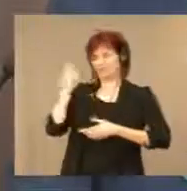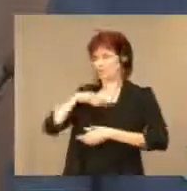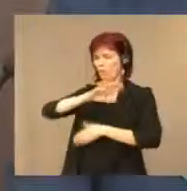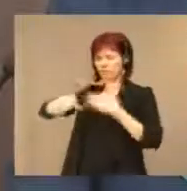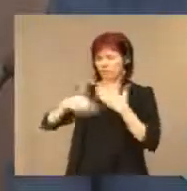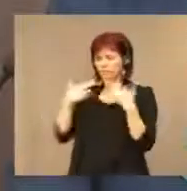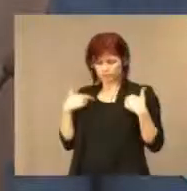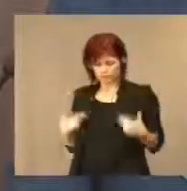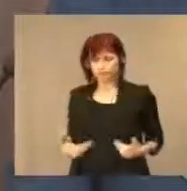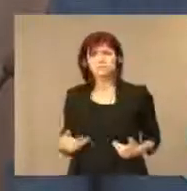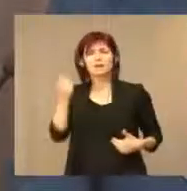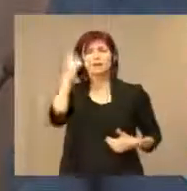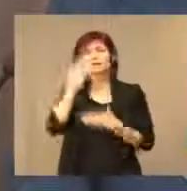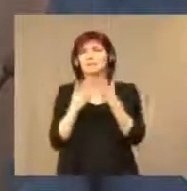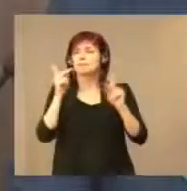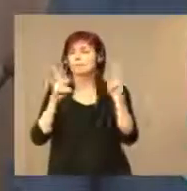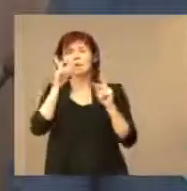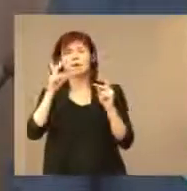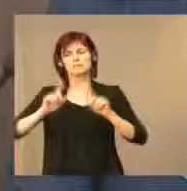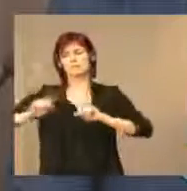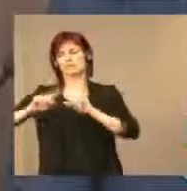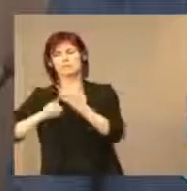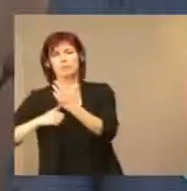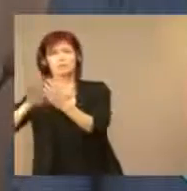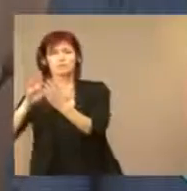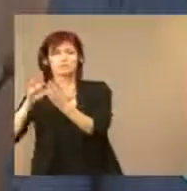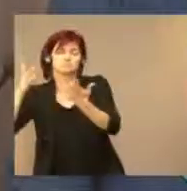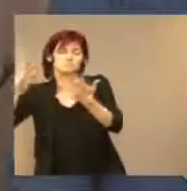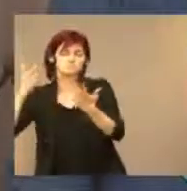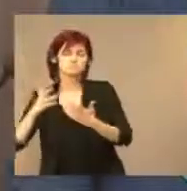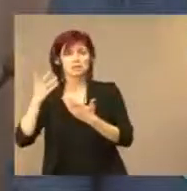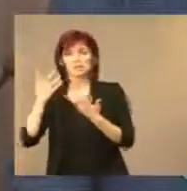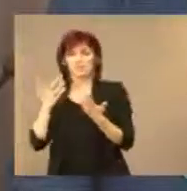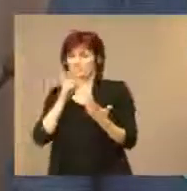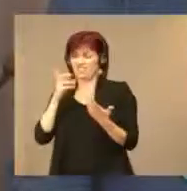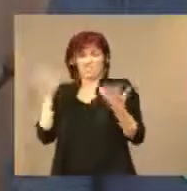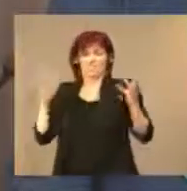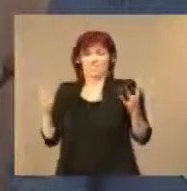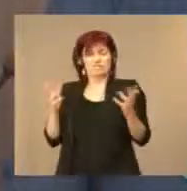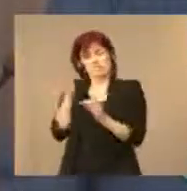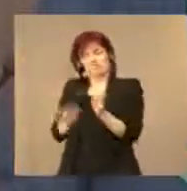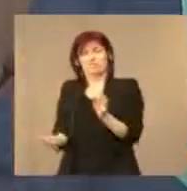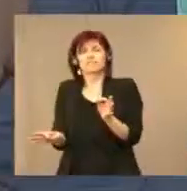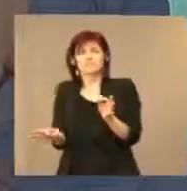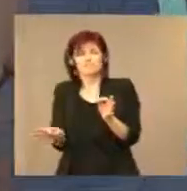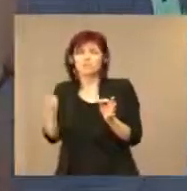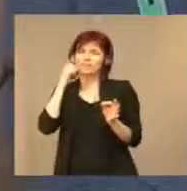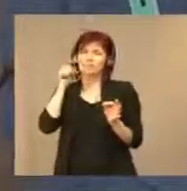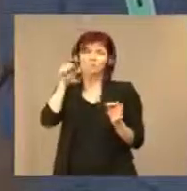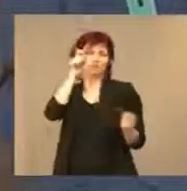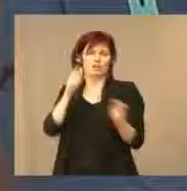the fact that we do things slightly differently because of our disabilities, and beyond that, that's all there is, then I think we need to change